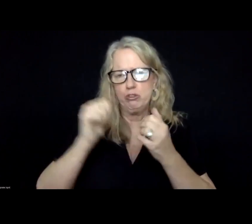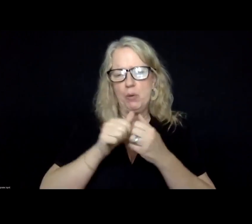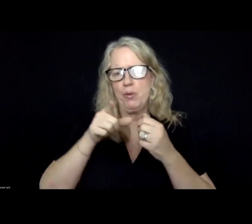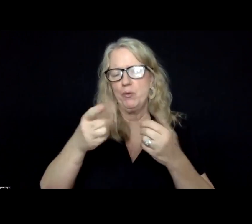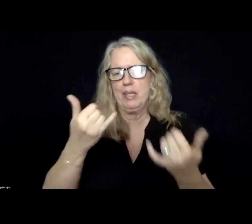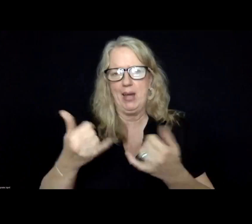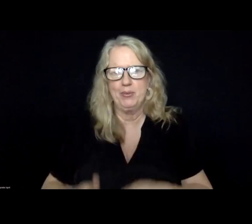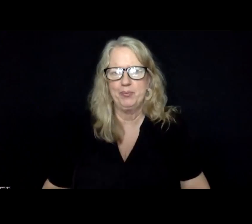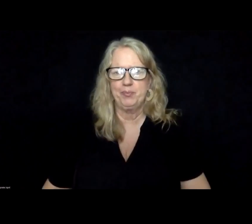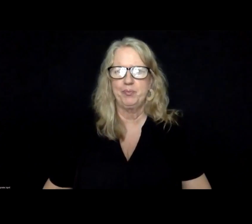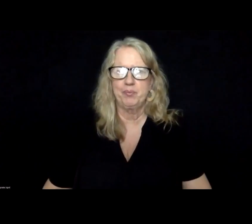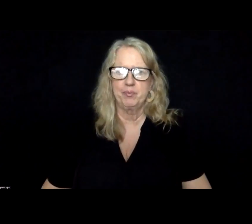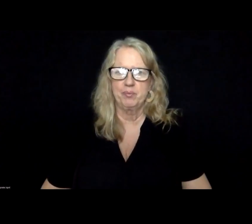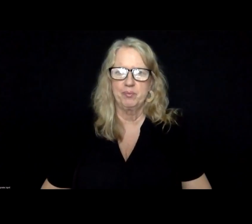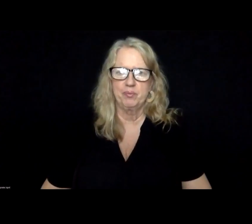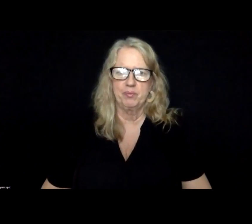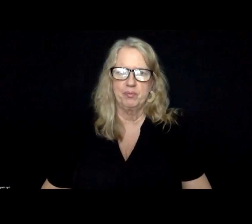now.